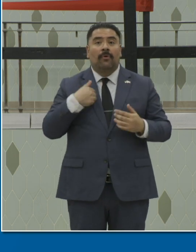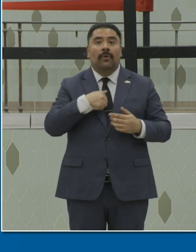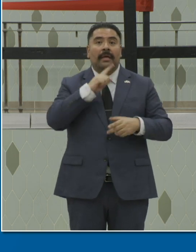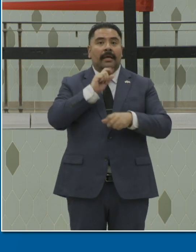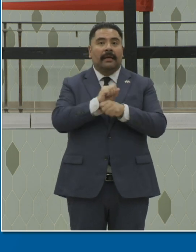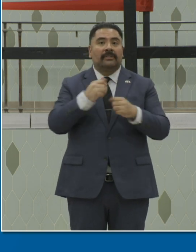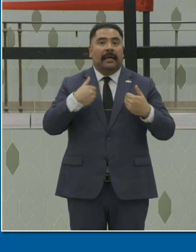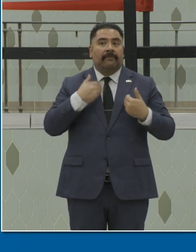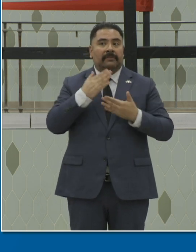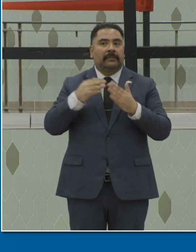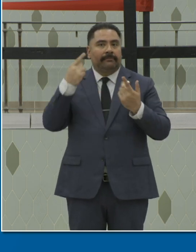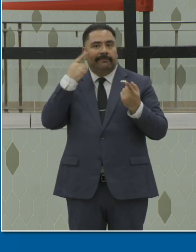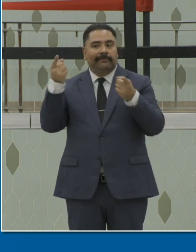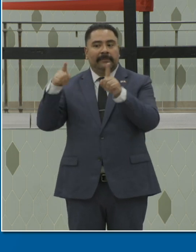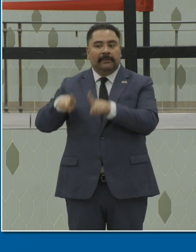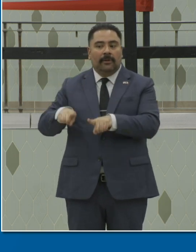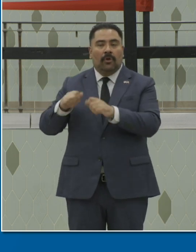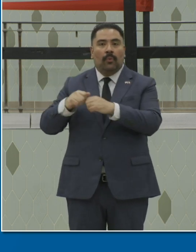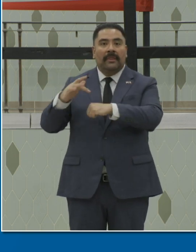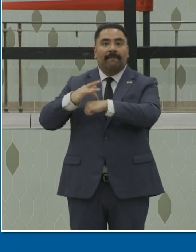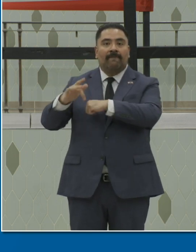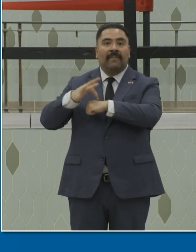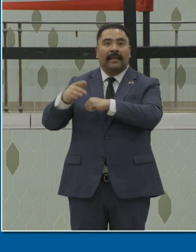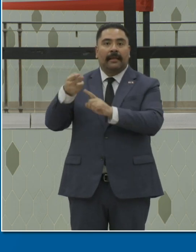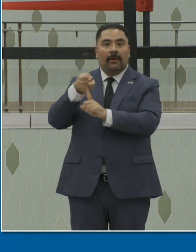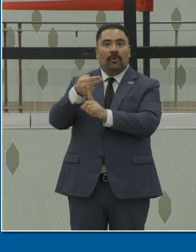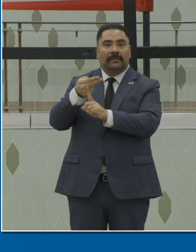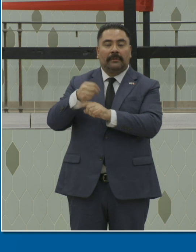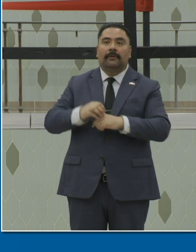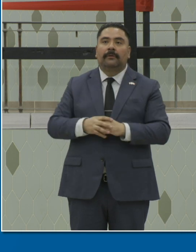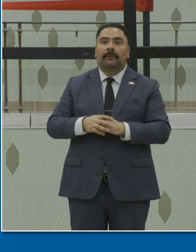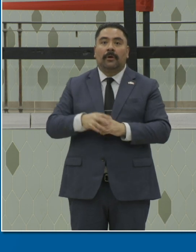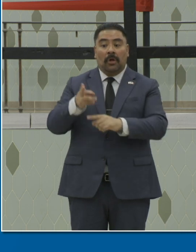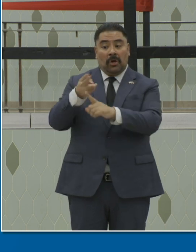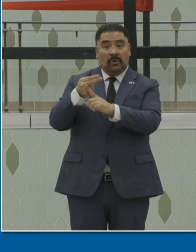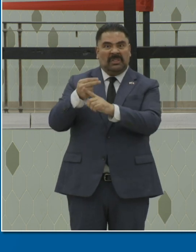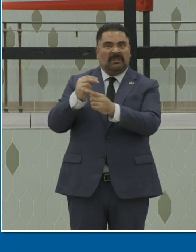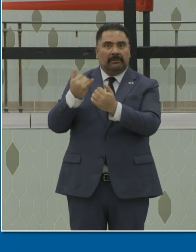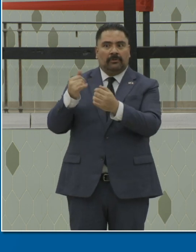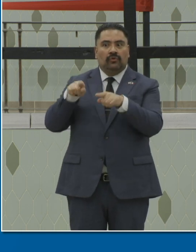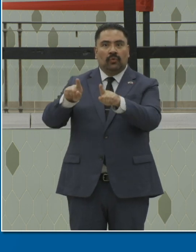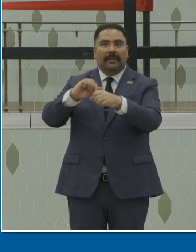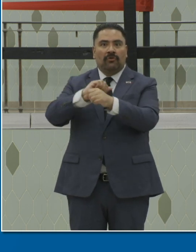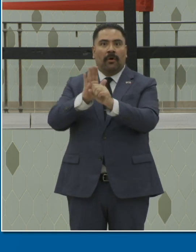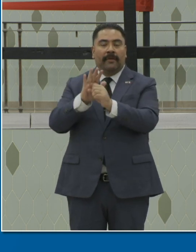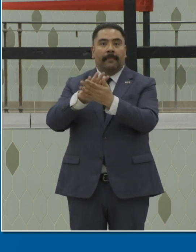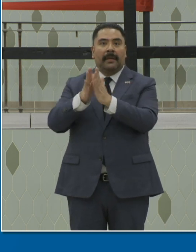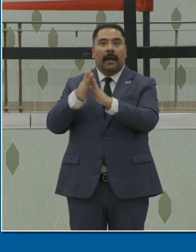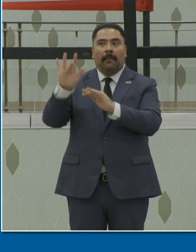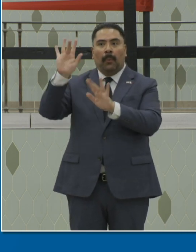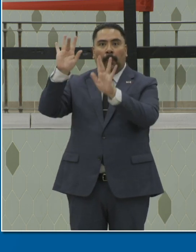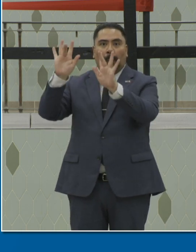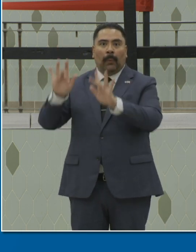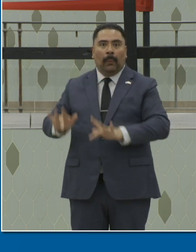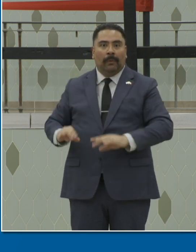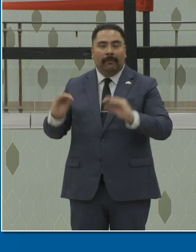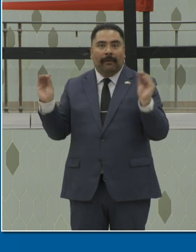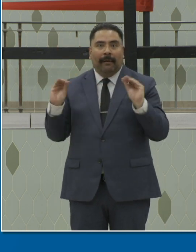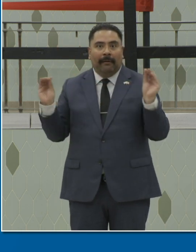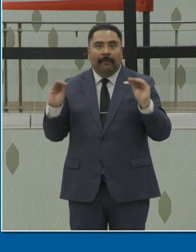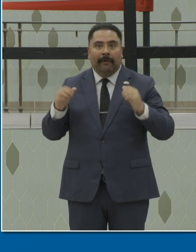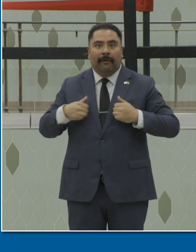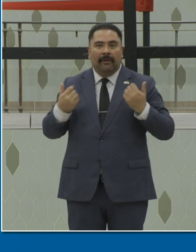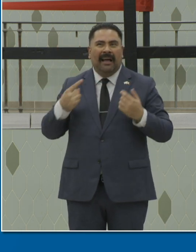we actually had a couple deals lined up with some vacant hotels. You know, hotels were getting vacant during COVID. And I think